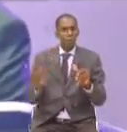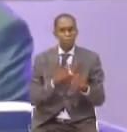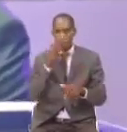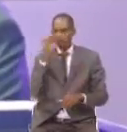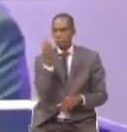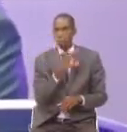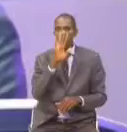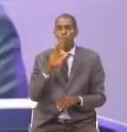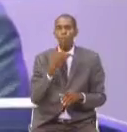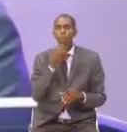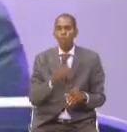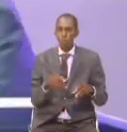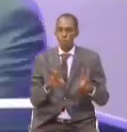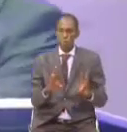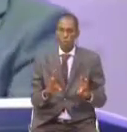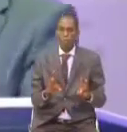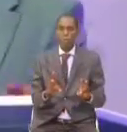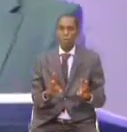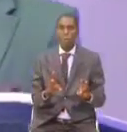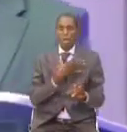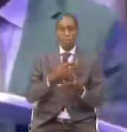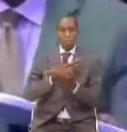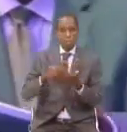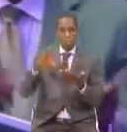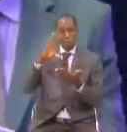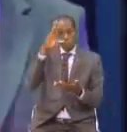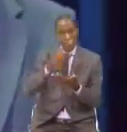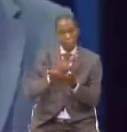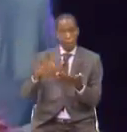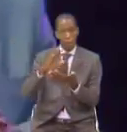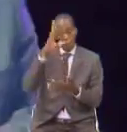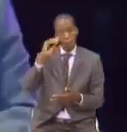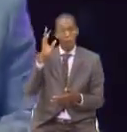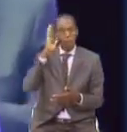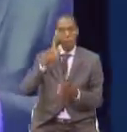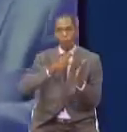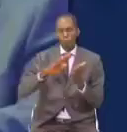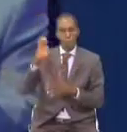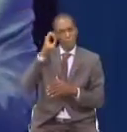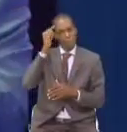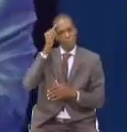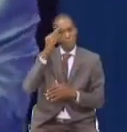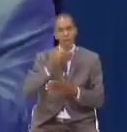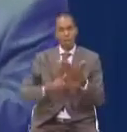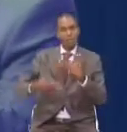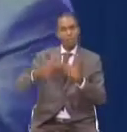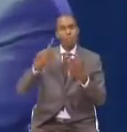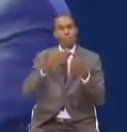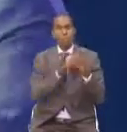the righteous man will forsake his thoughts, and let him return unto the Lord, and he will